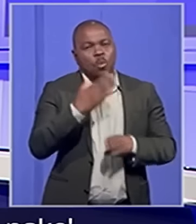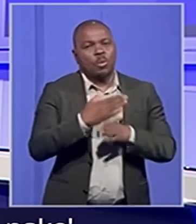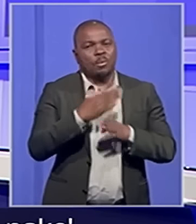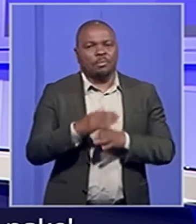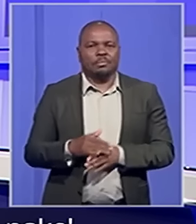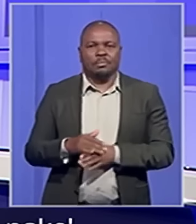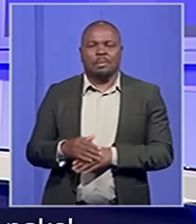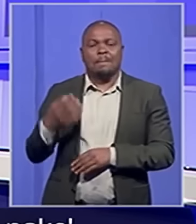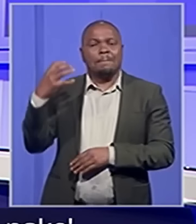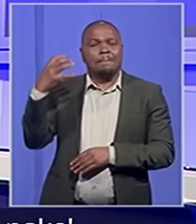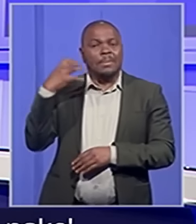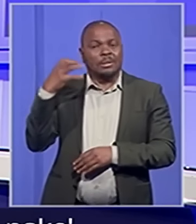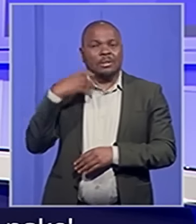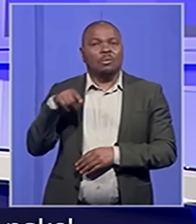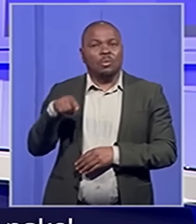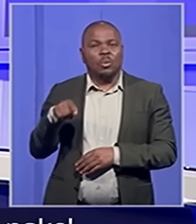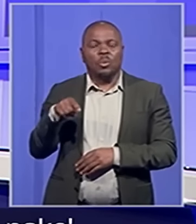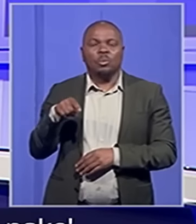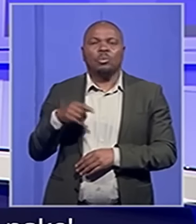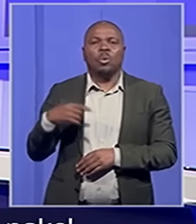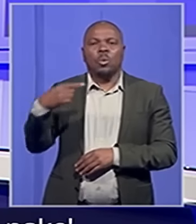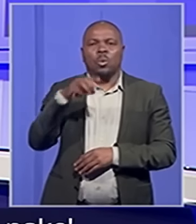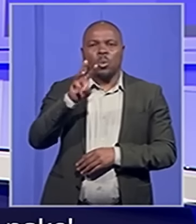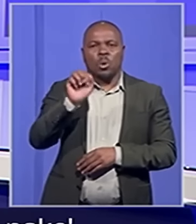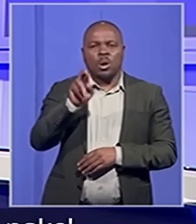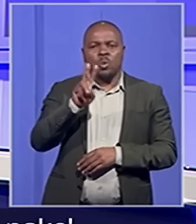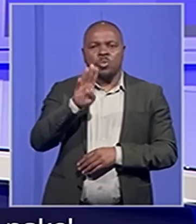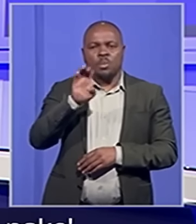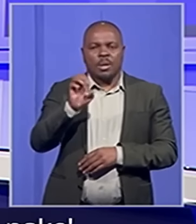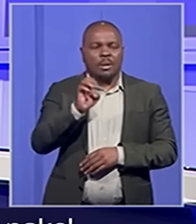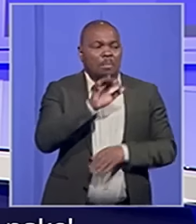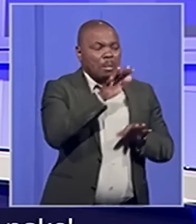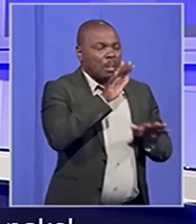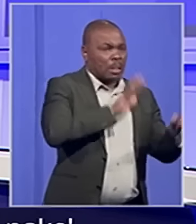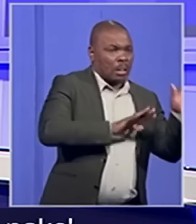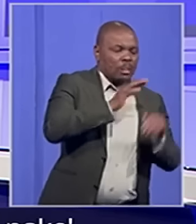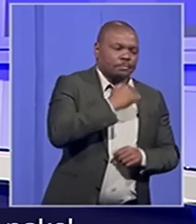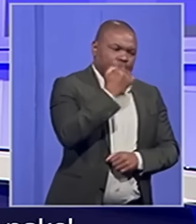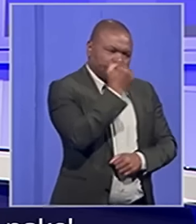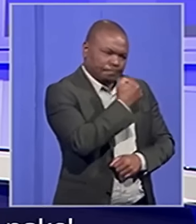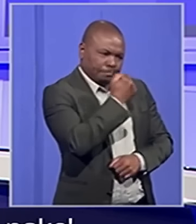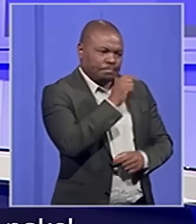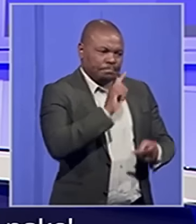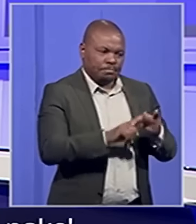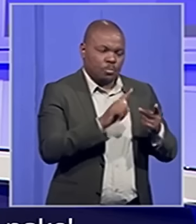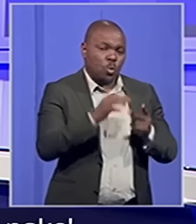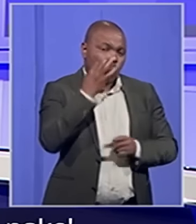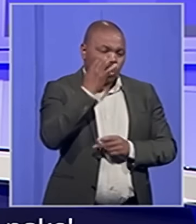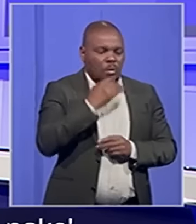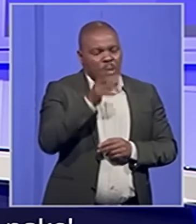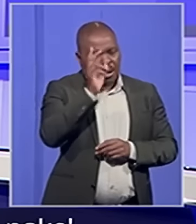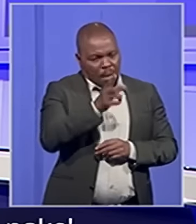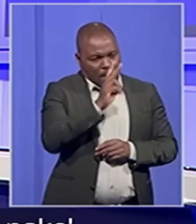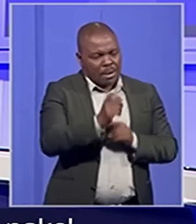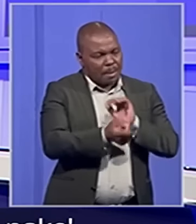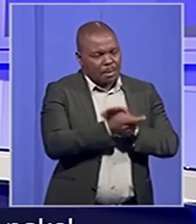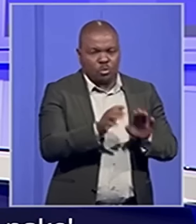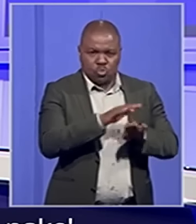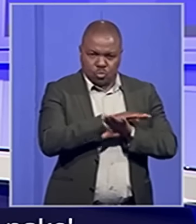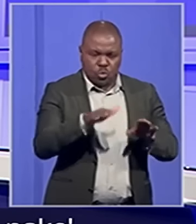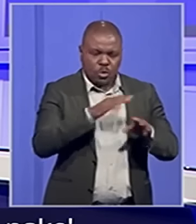thuto ya motheo Siviwe Gwarube o kgopetše tshwarelo go bao ba amegilego le go kgonthiša gore seo se diragetšego se tla fiwa